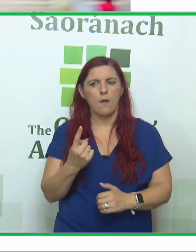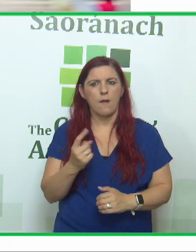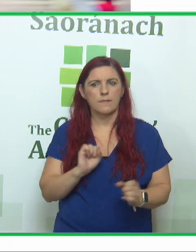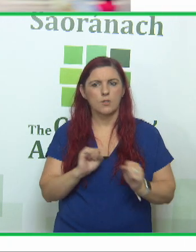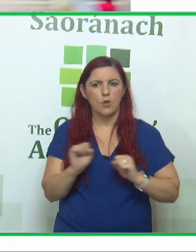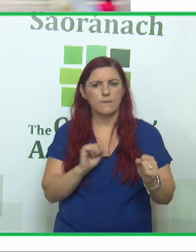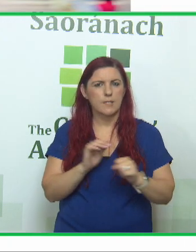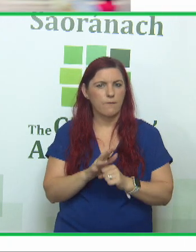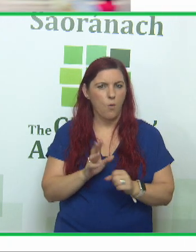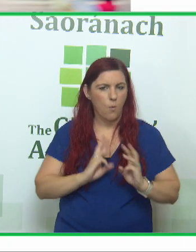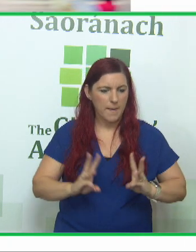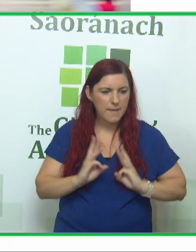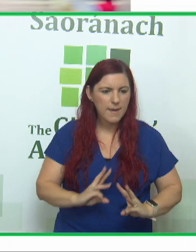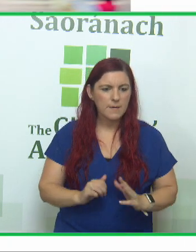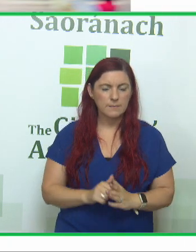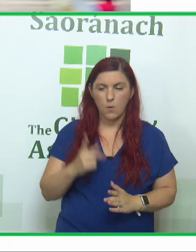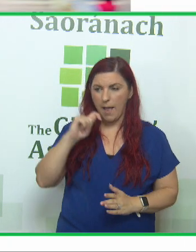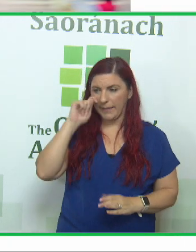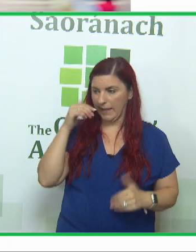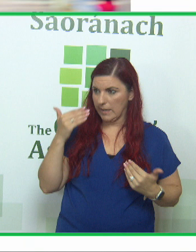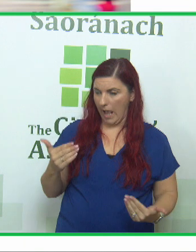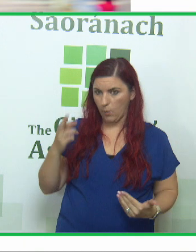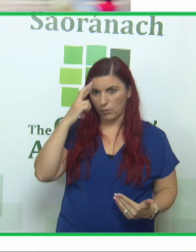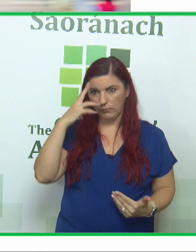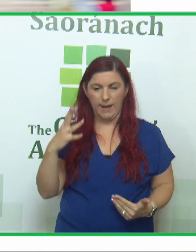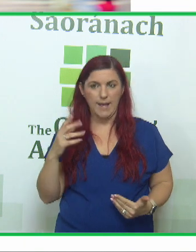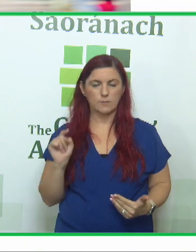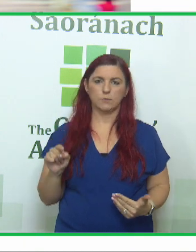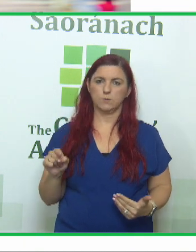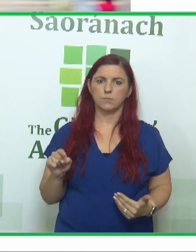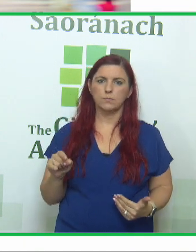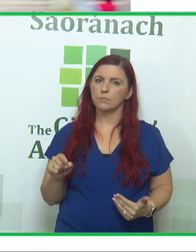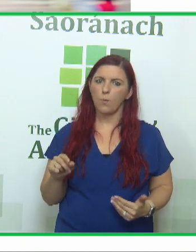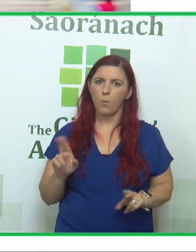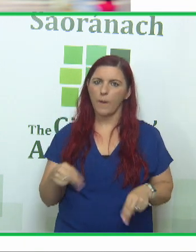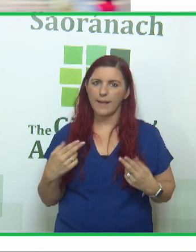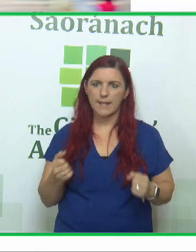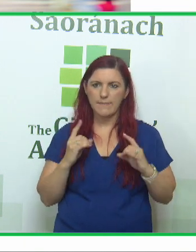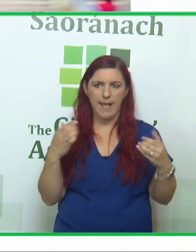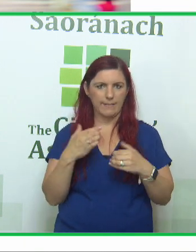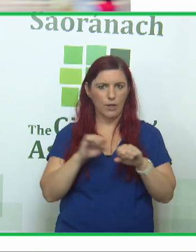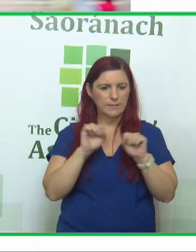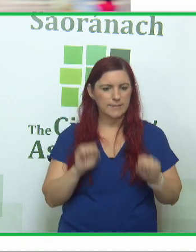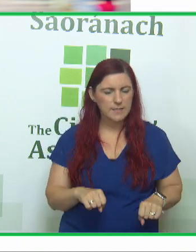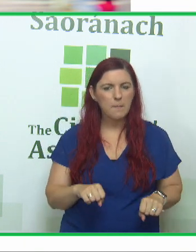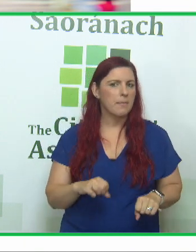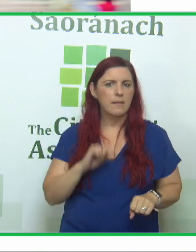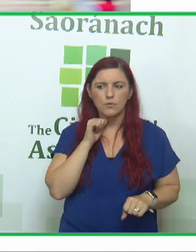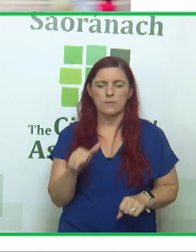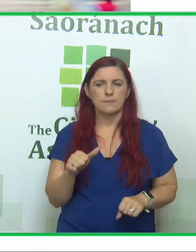for women. I think we now realise that we can't have a healthcare system that